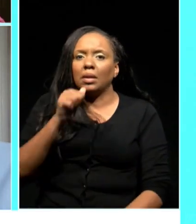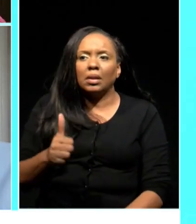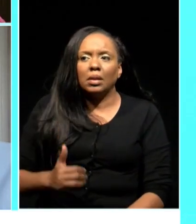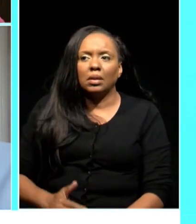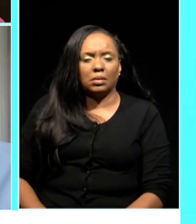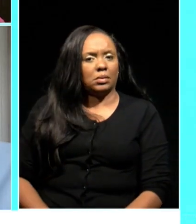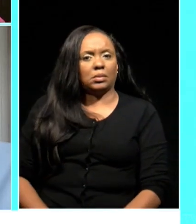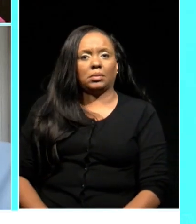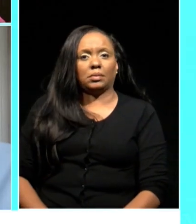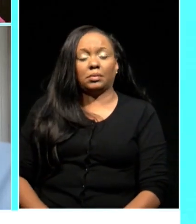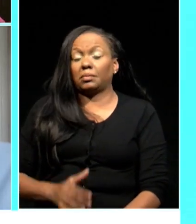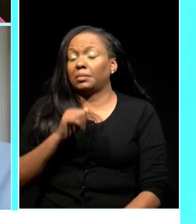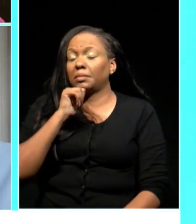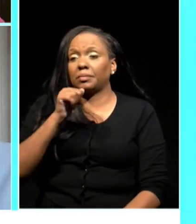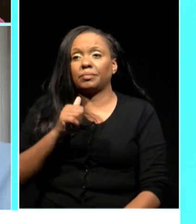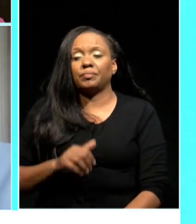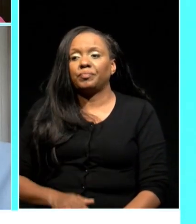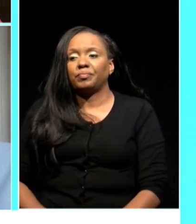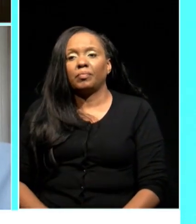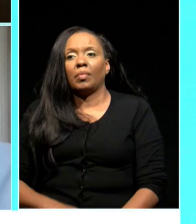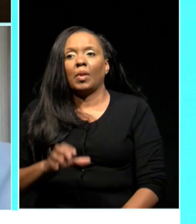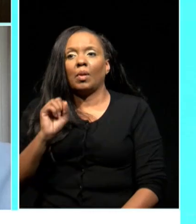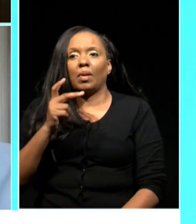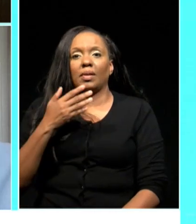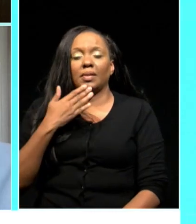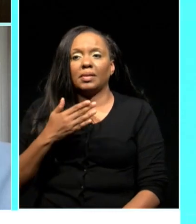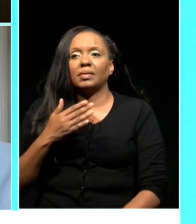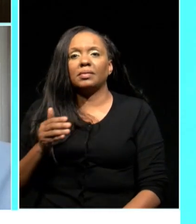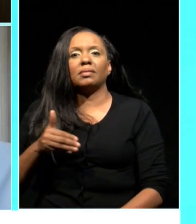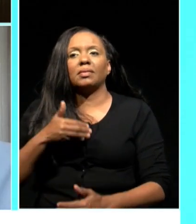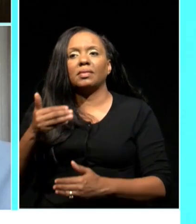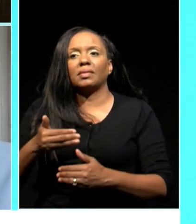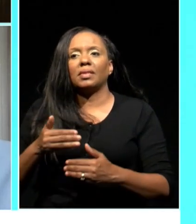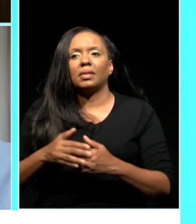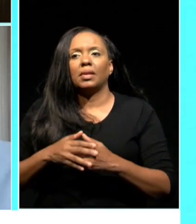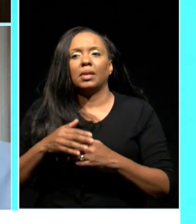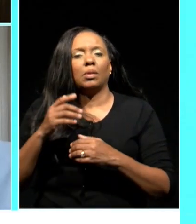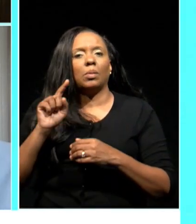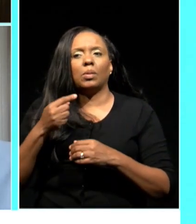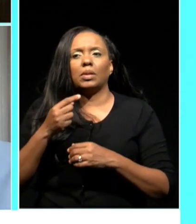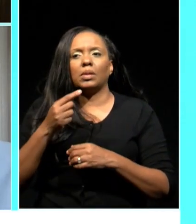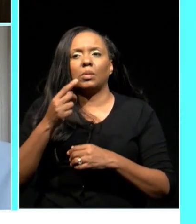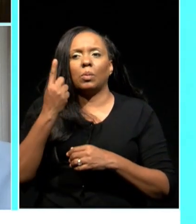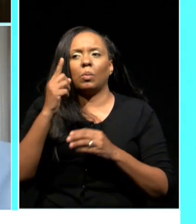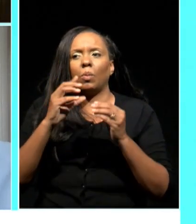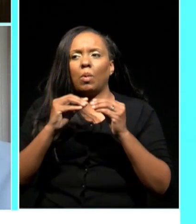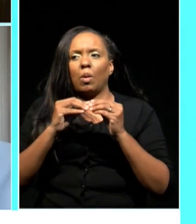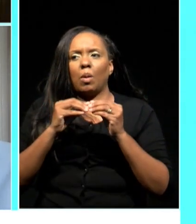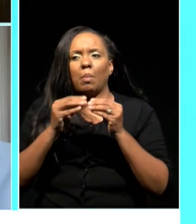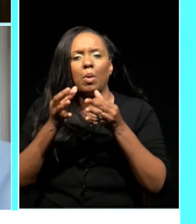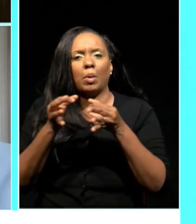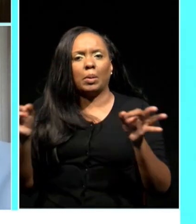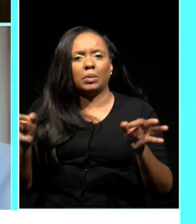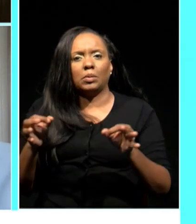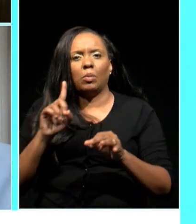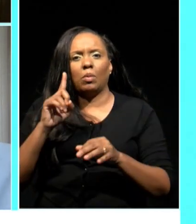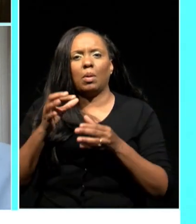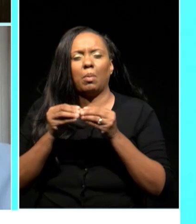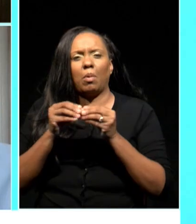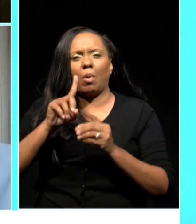from the Democratic Labour Party. Okay, thank you. Let's go to our next comment. We were going to do 3, but I think we can only squeeze in 1 more.